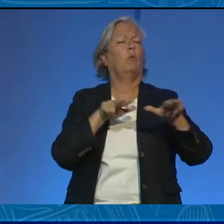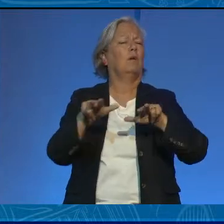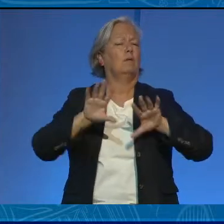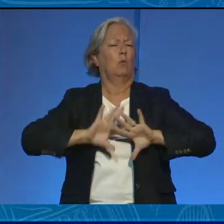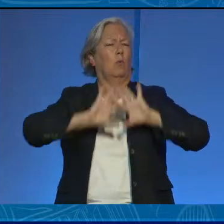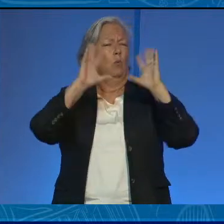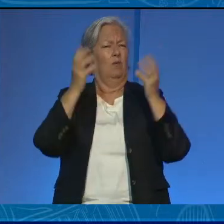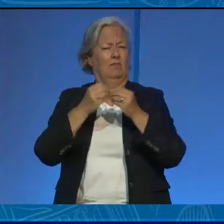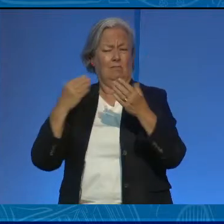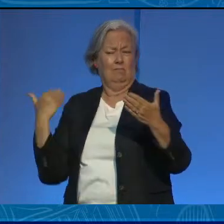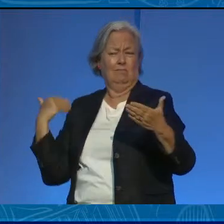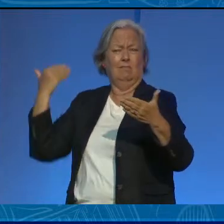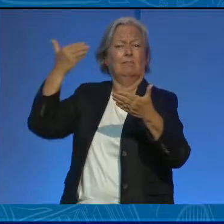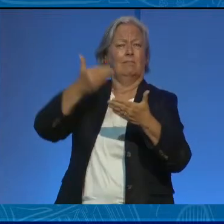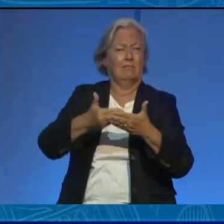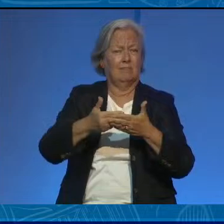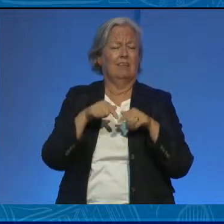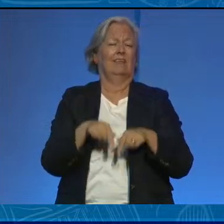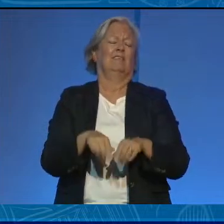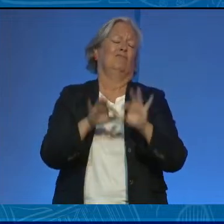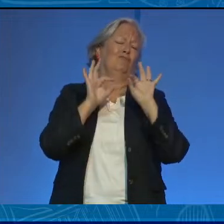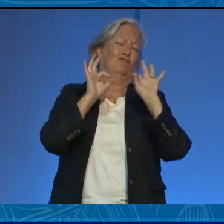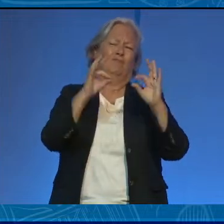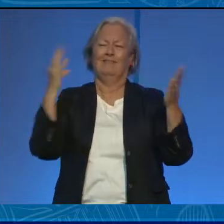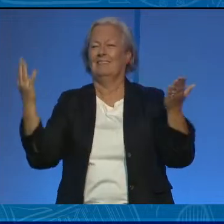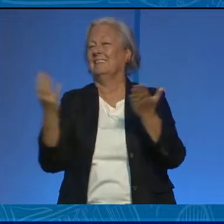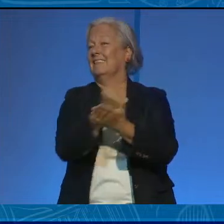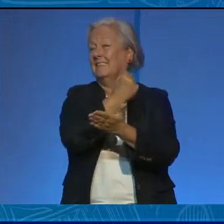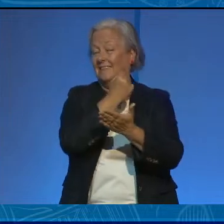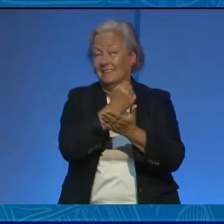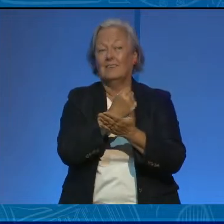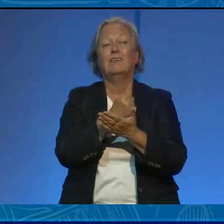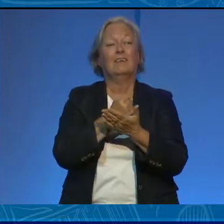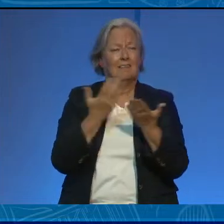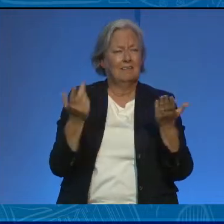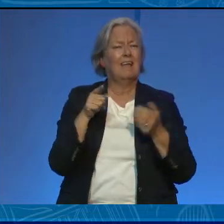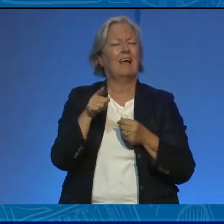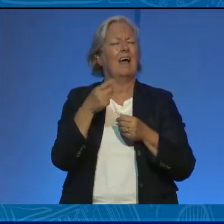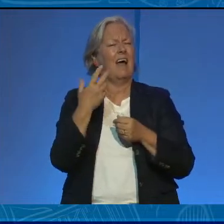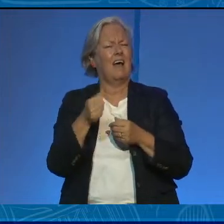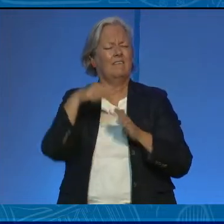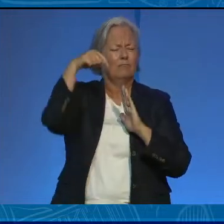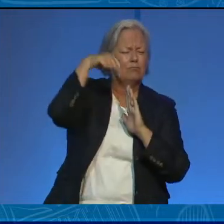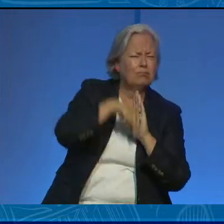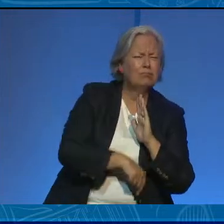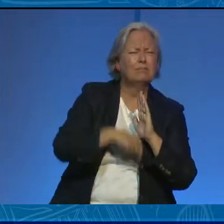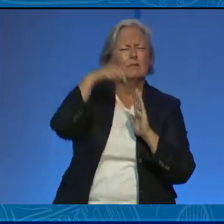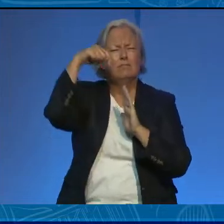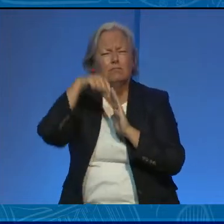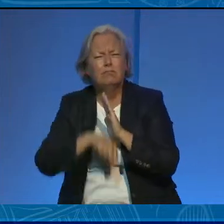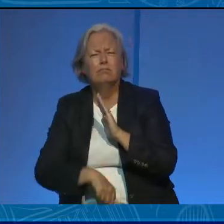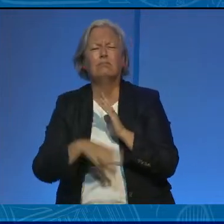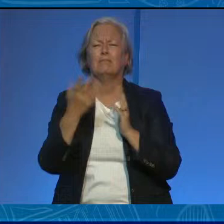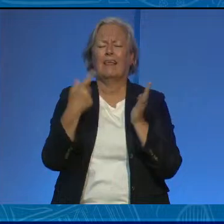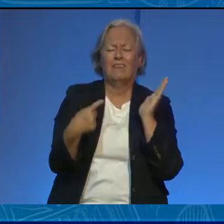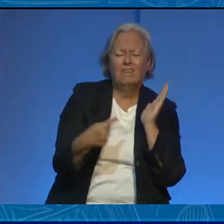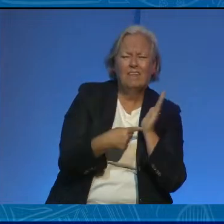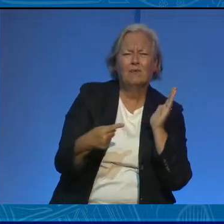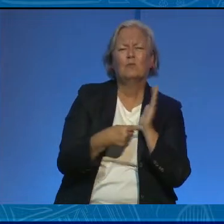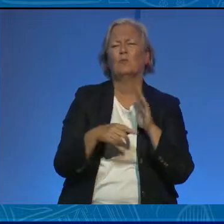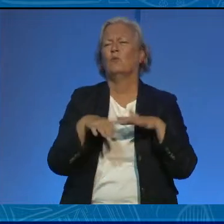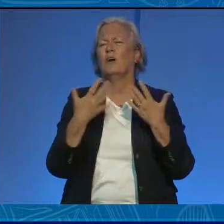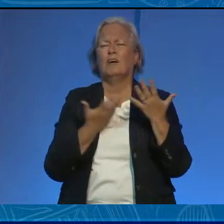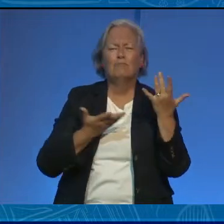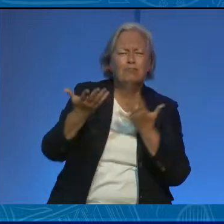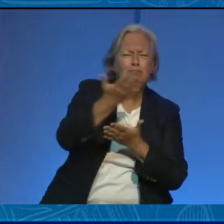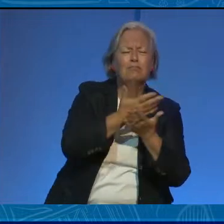a successful conference, providing us all with technical insights, fostering new connections, and